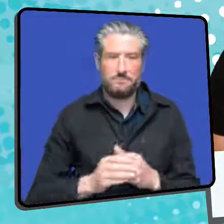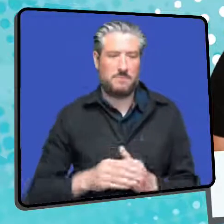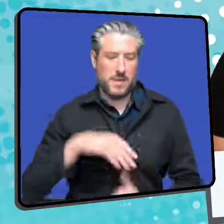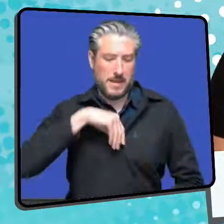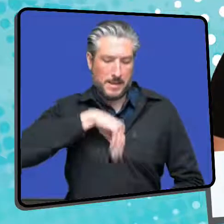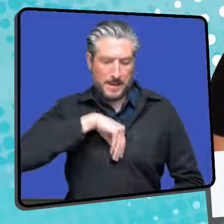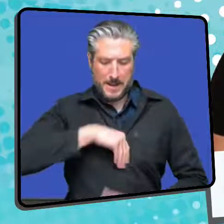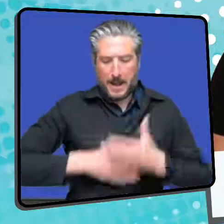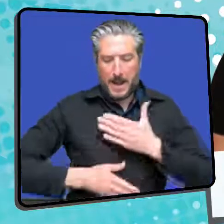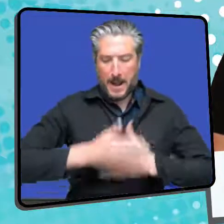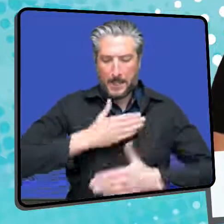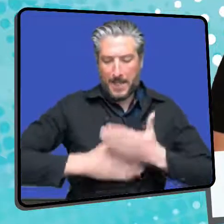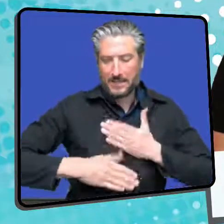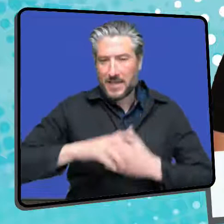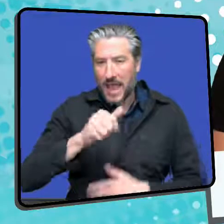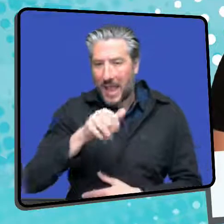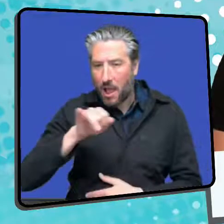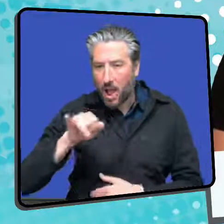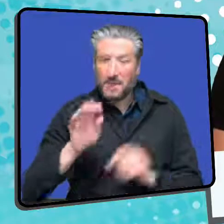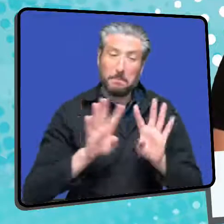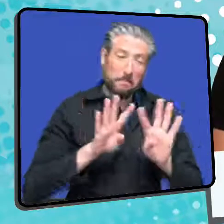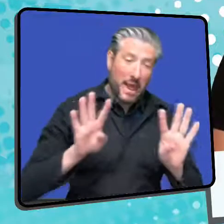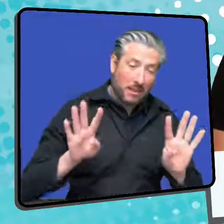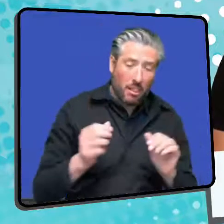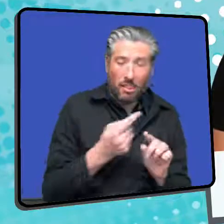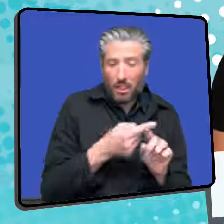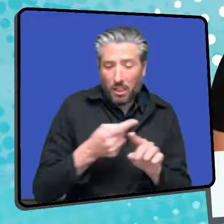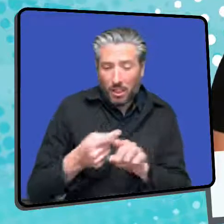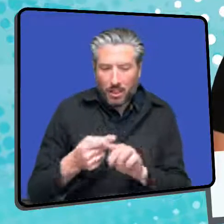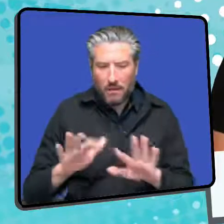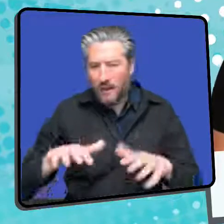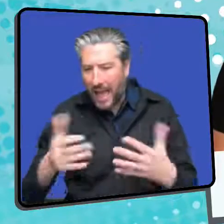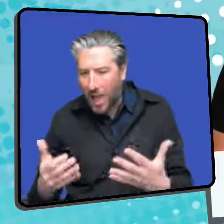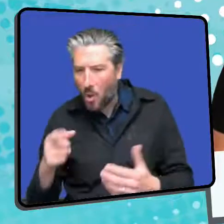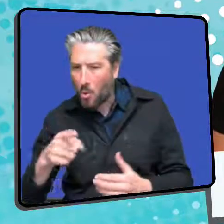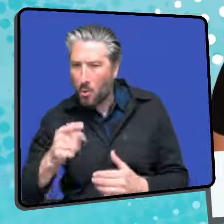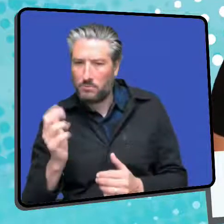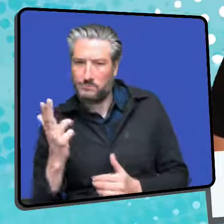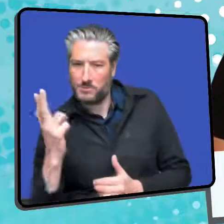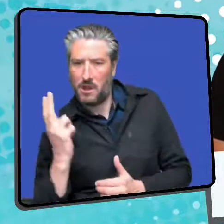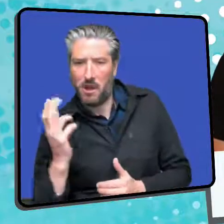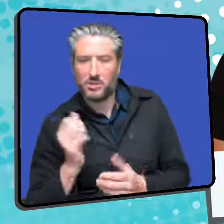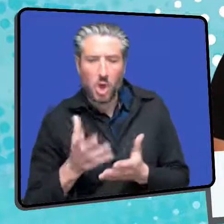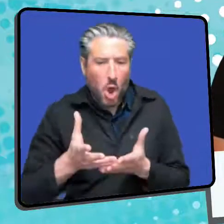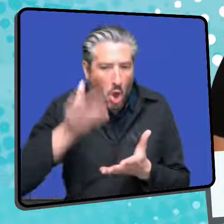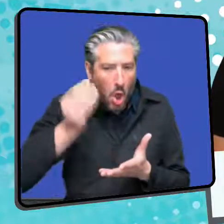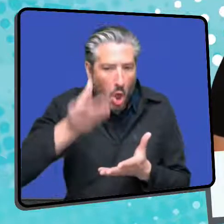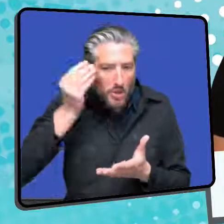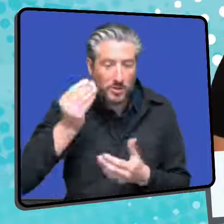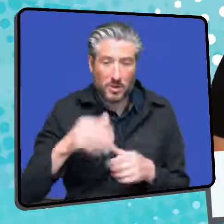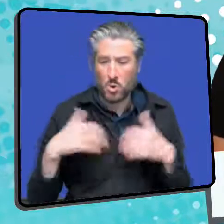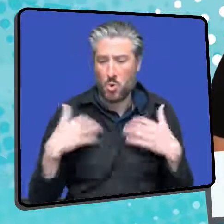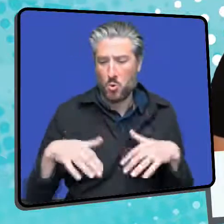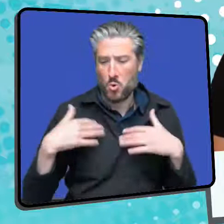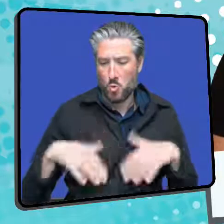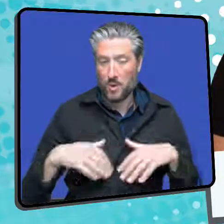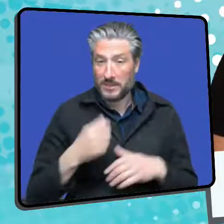start learning. So it will be a great show, and everything is available on